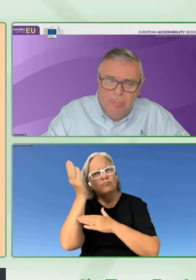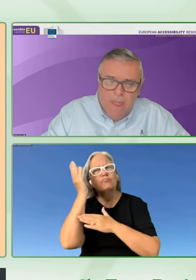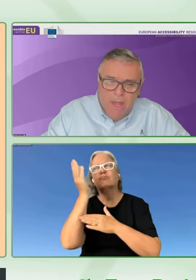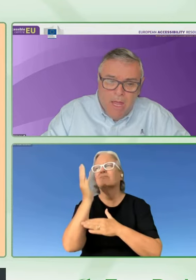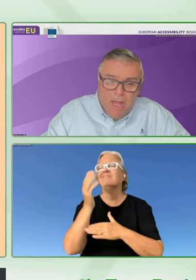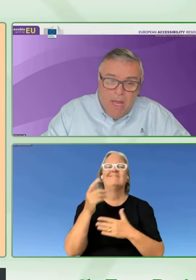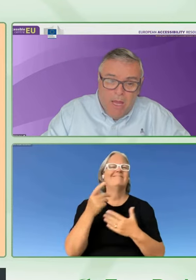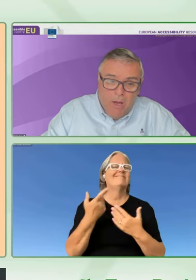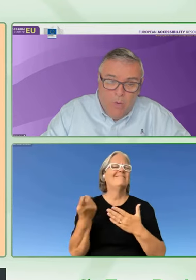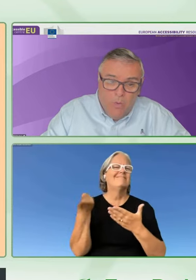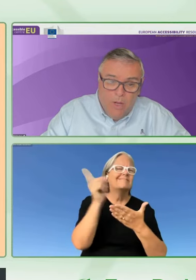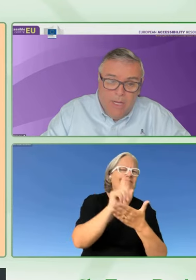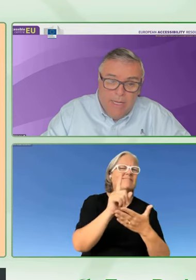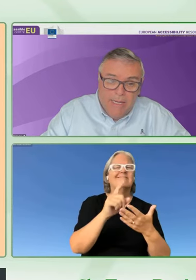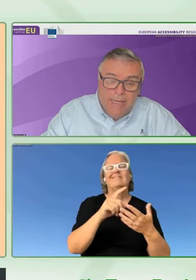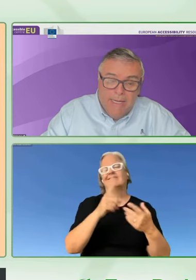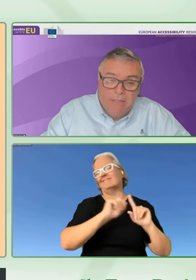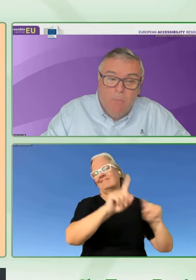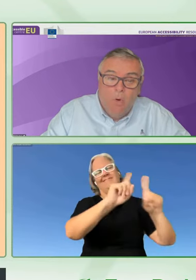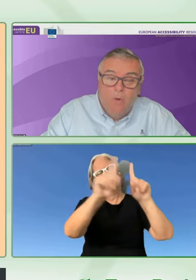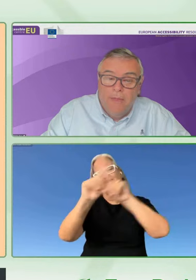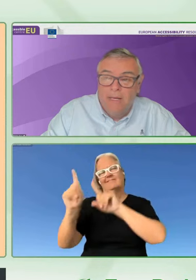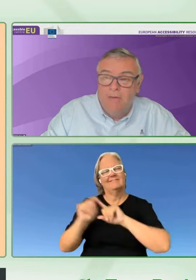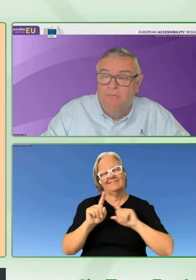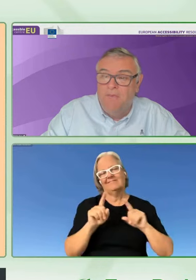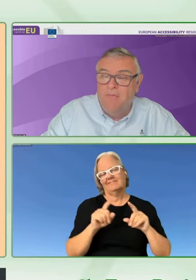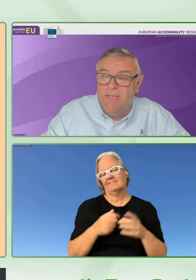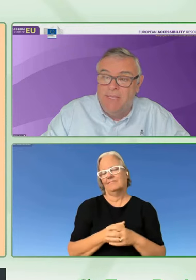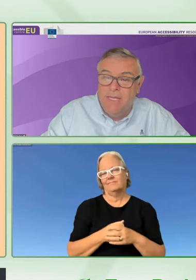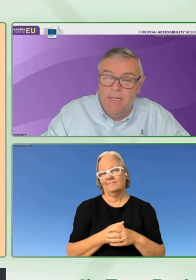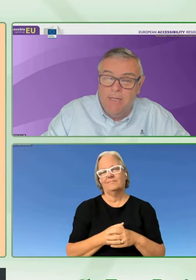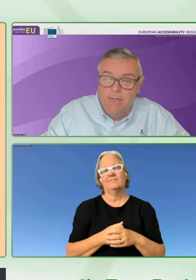events. We get more than